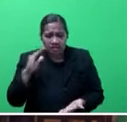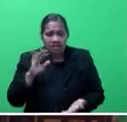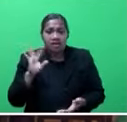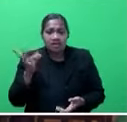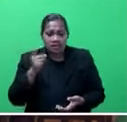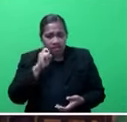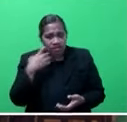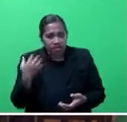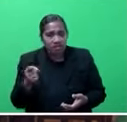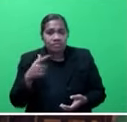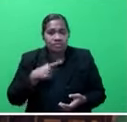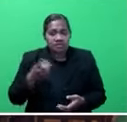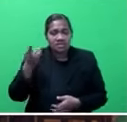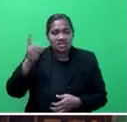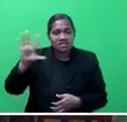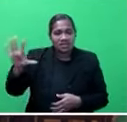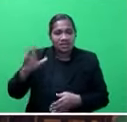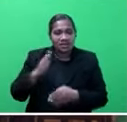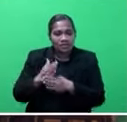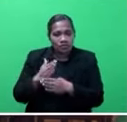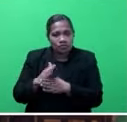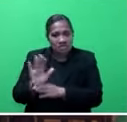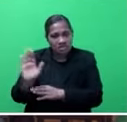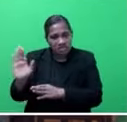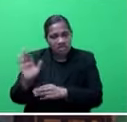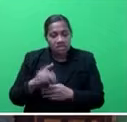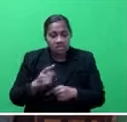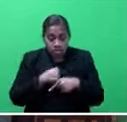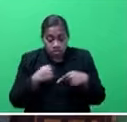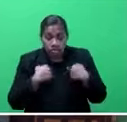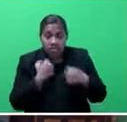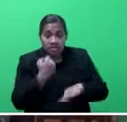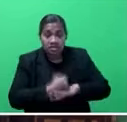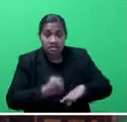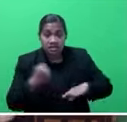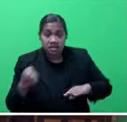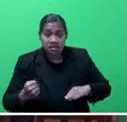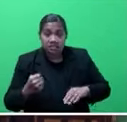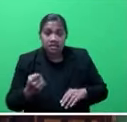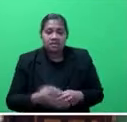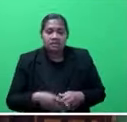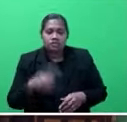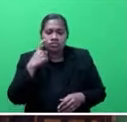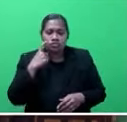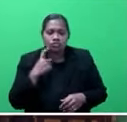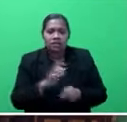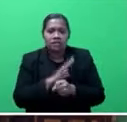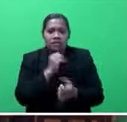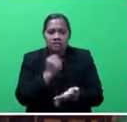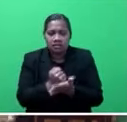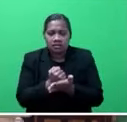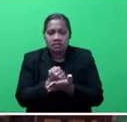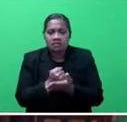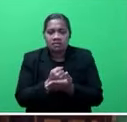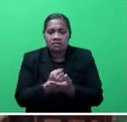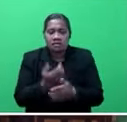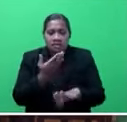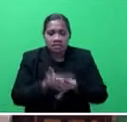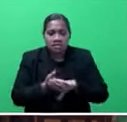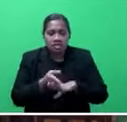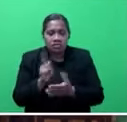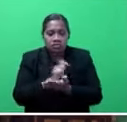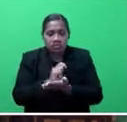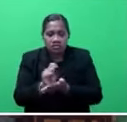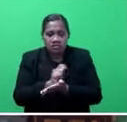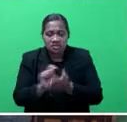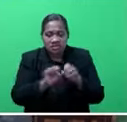an independent process. So we as a government, Mr. Speaker, sir, are trying to ensure that new transparent systems of